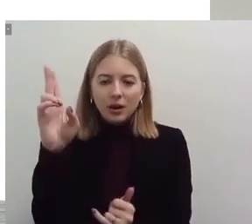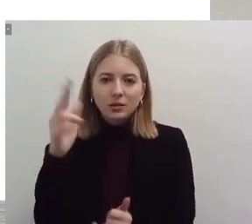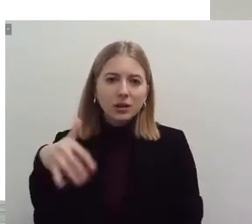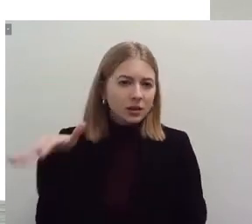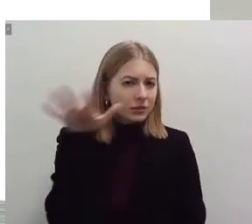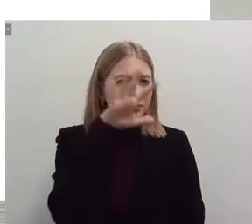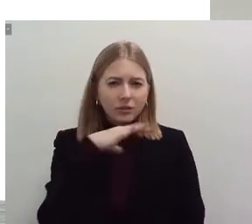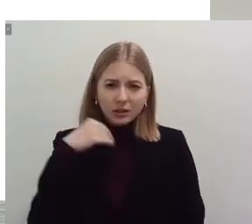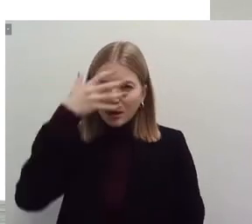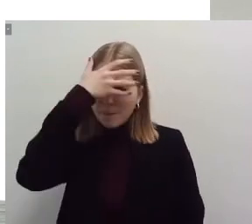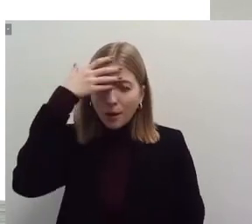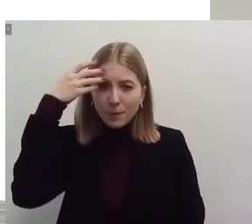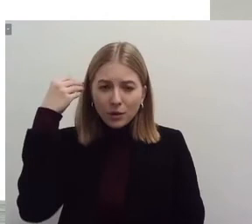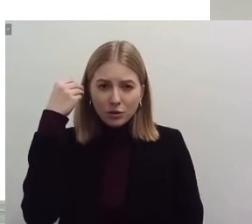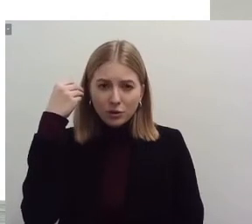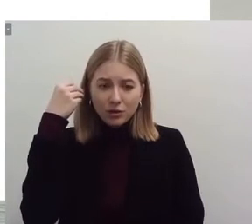participation.